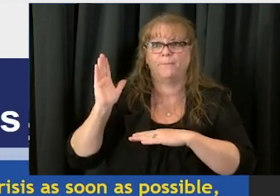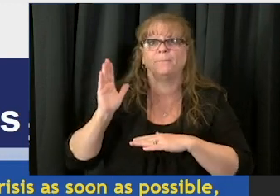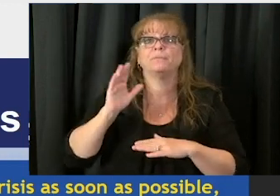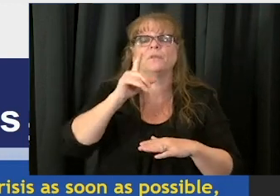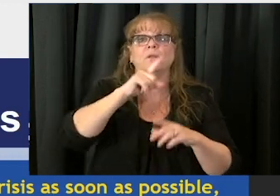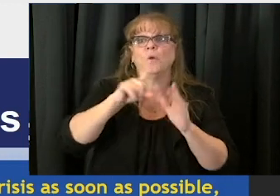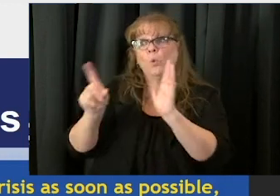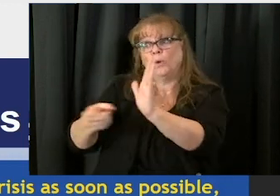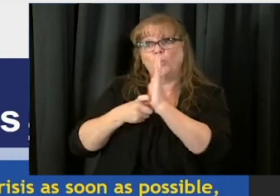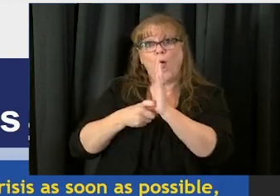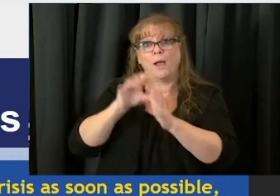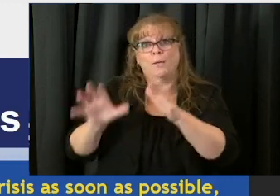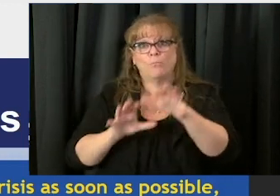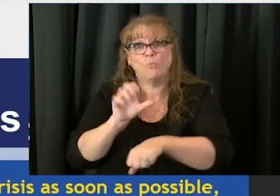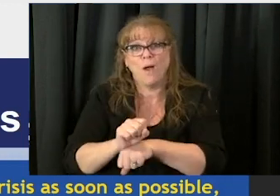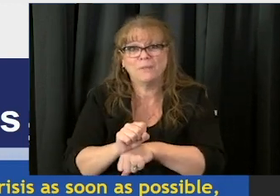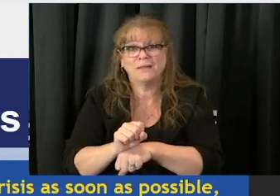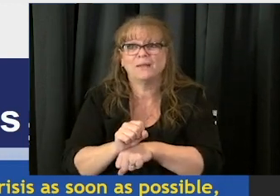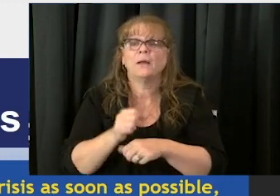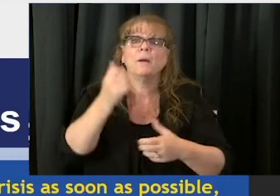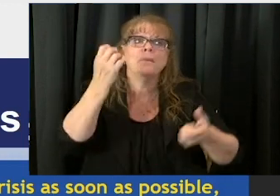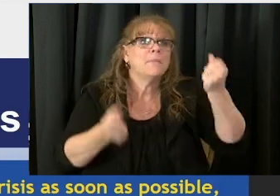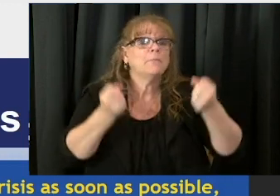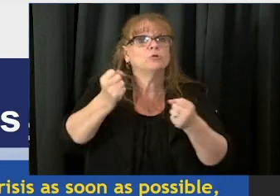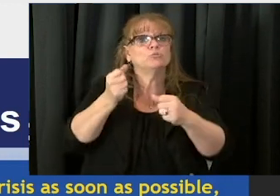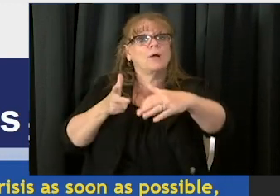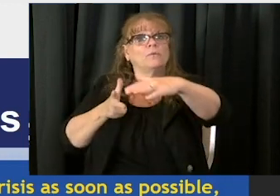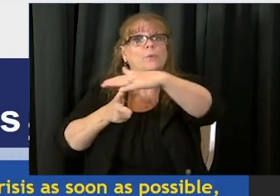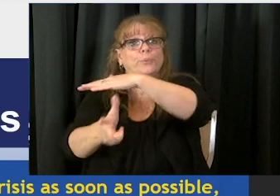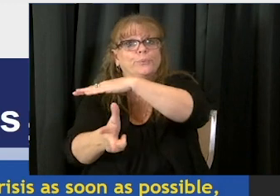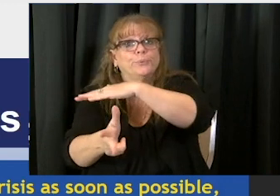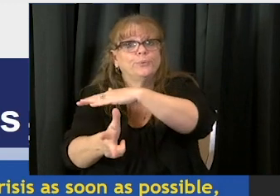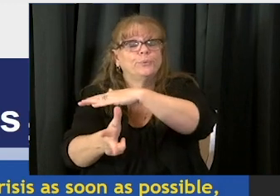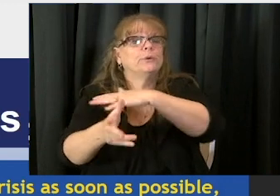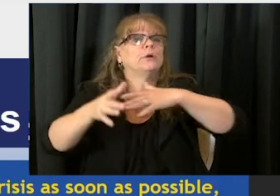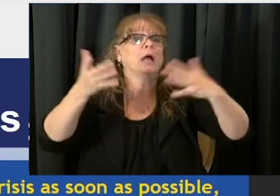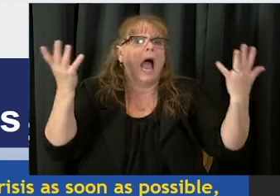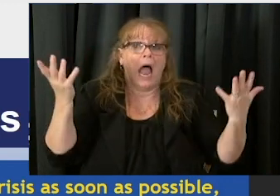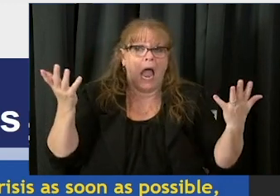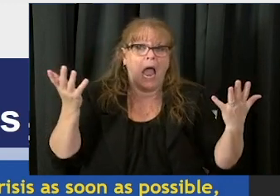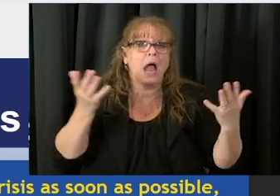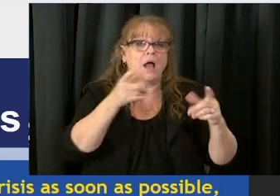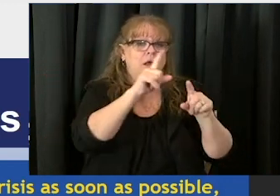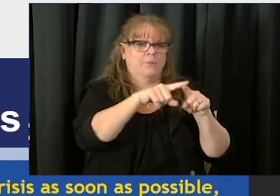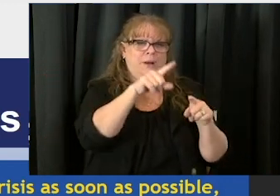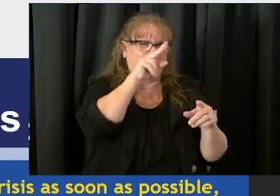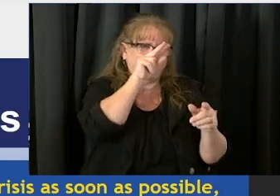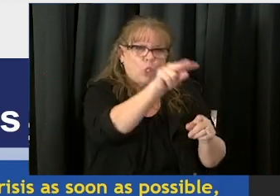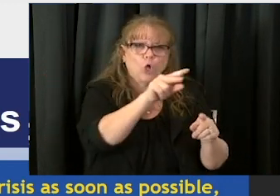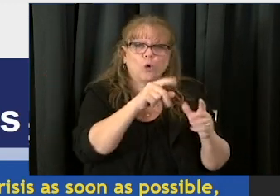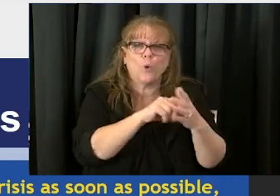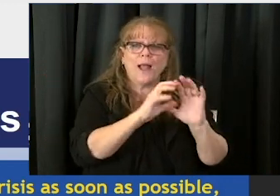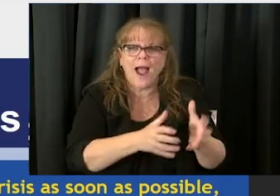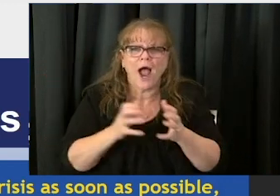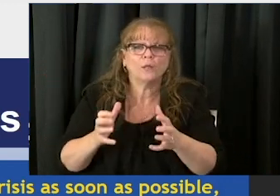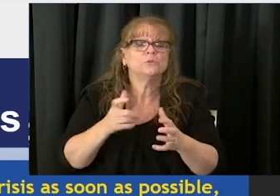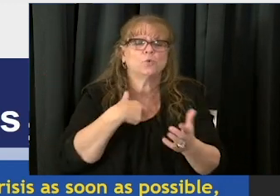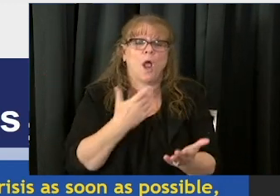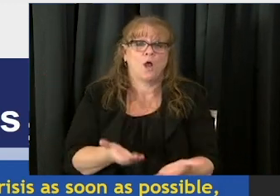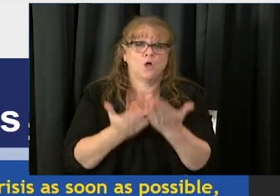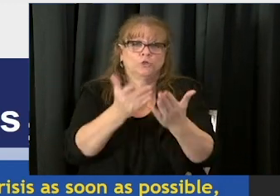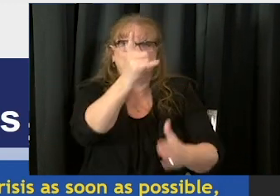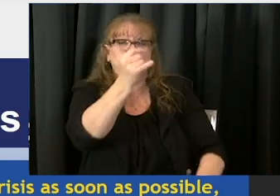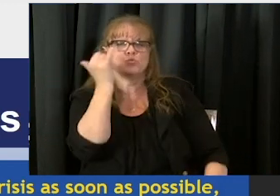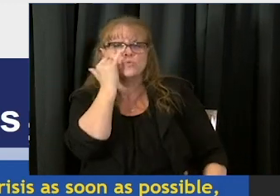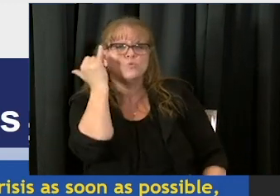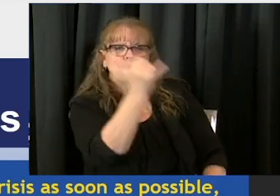your healthcare provider for further instructions. Also of note, the federal government is coordinating the vaccination of people living in long-term